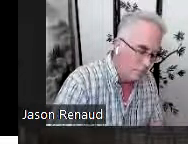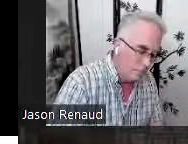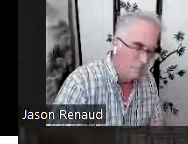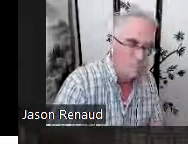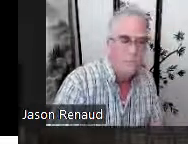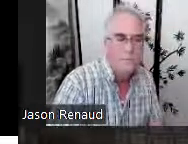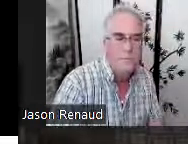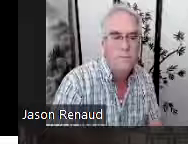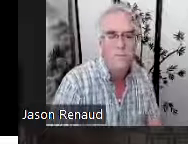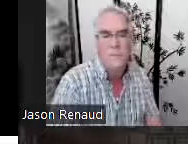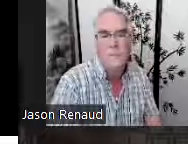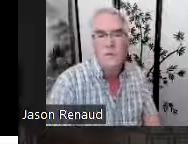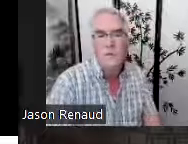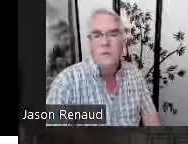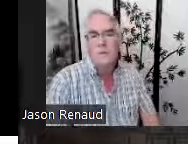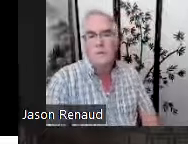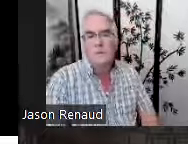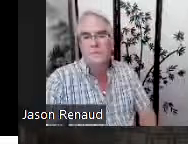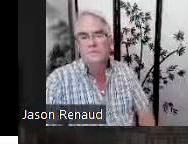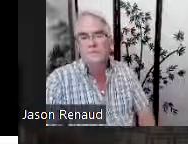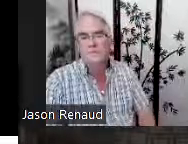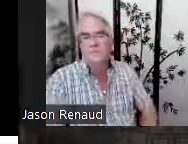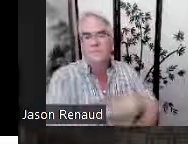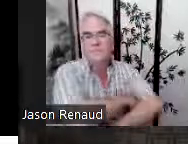text into record,